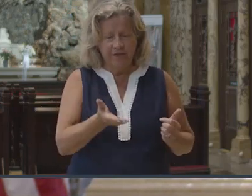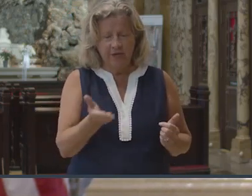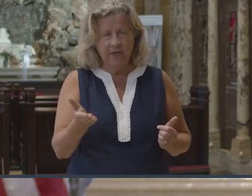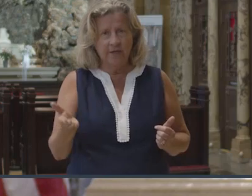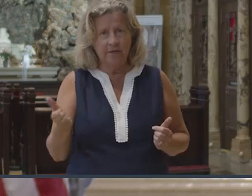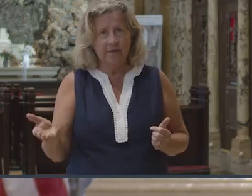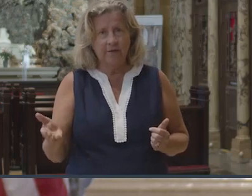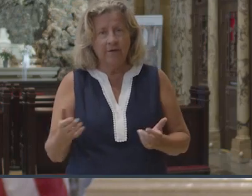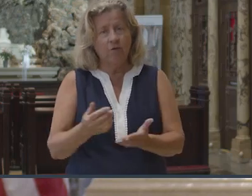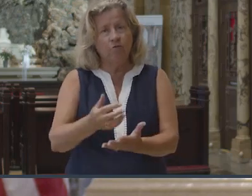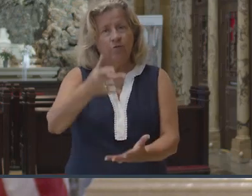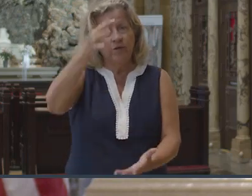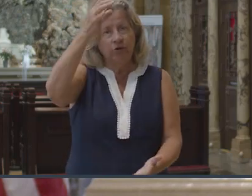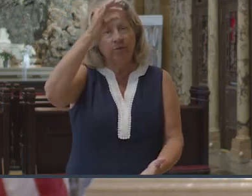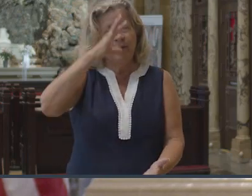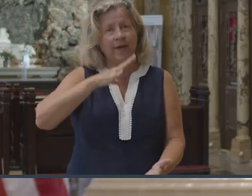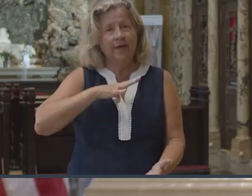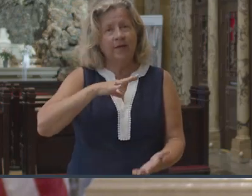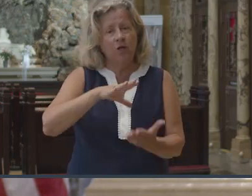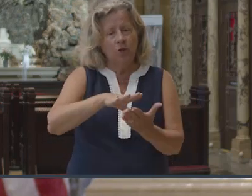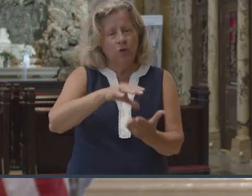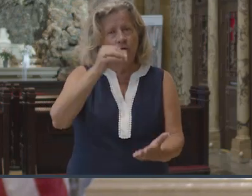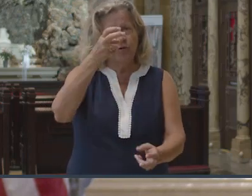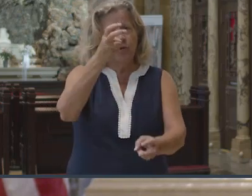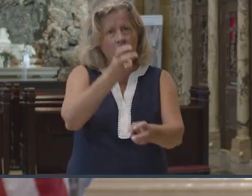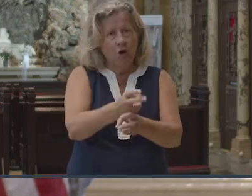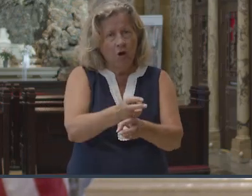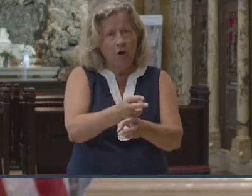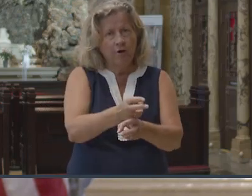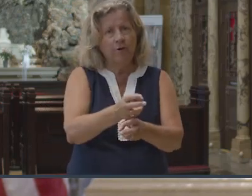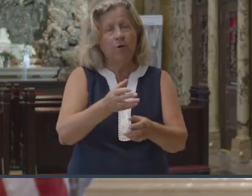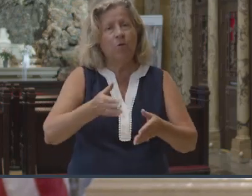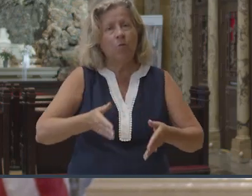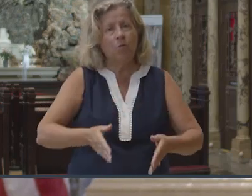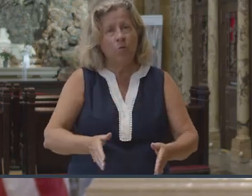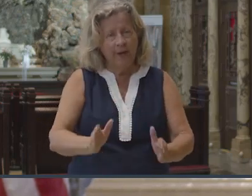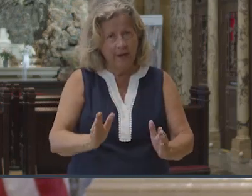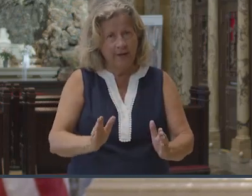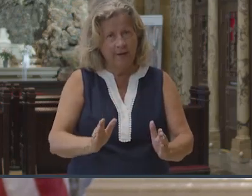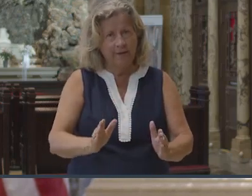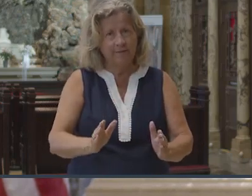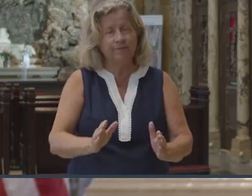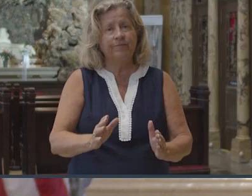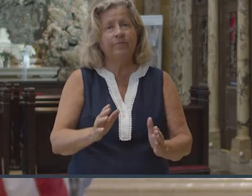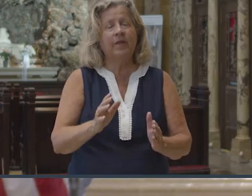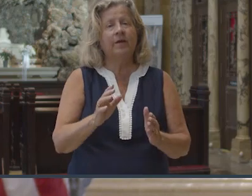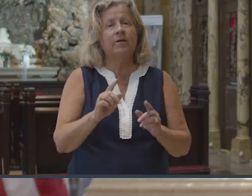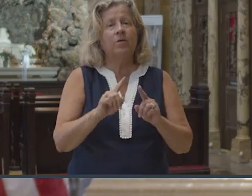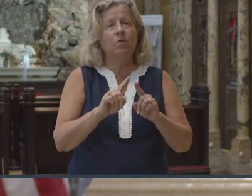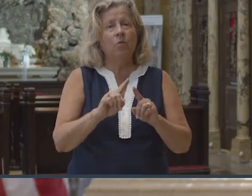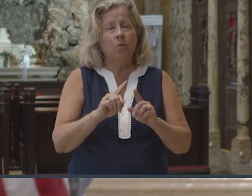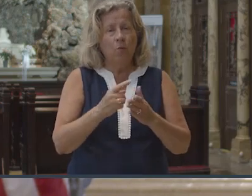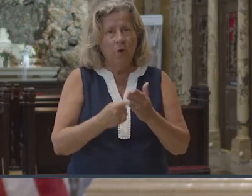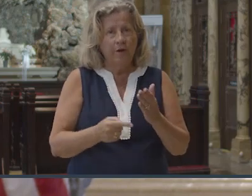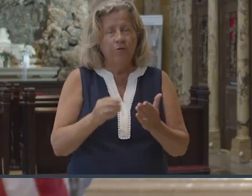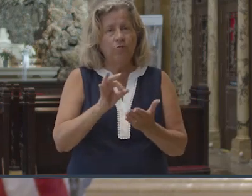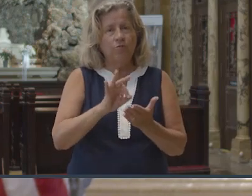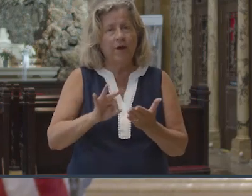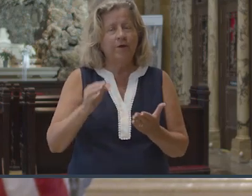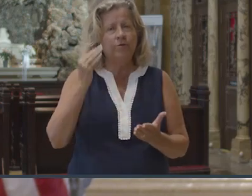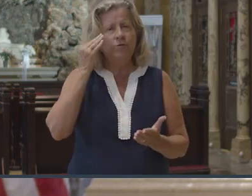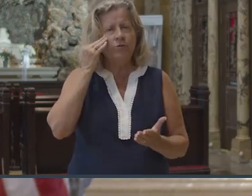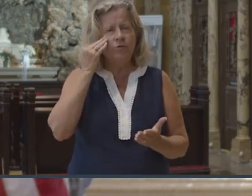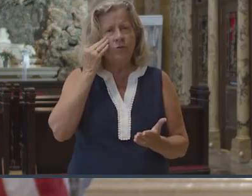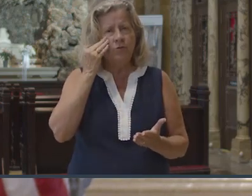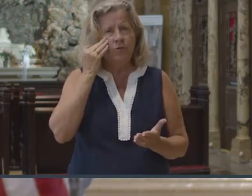The rich man learns the hard way what the writer of the book of Ecclesiastes realized, quite